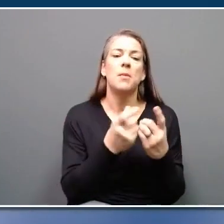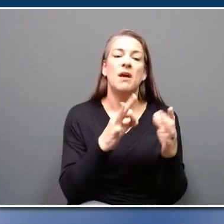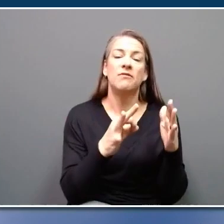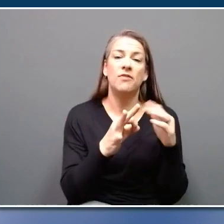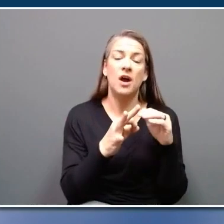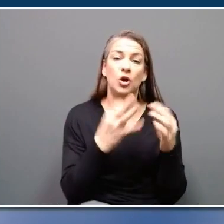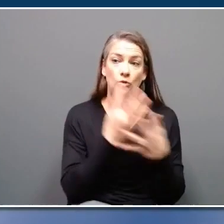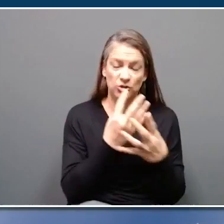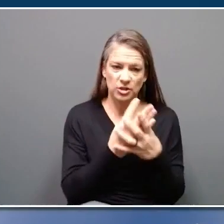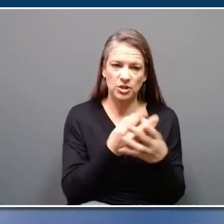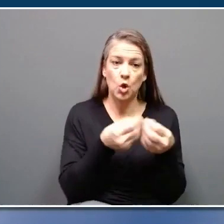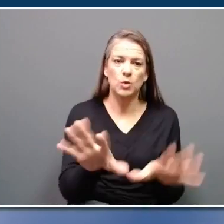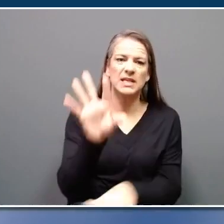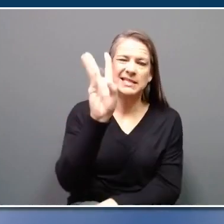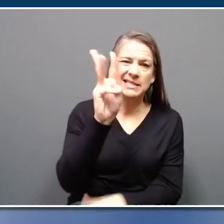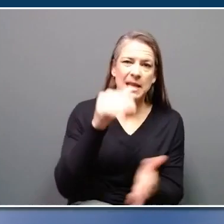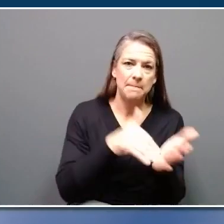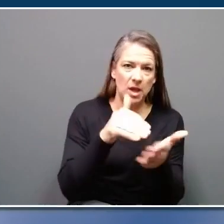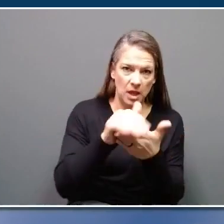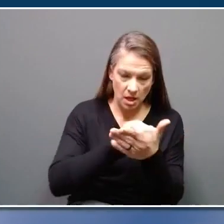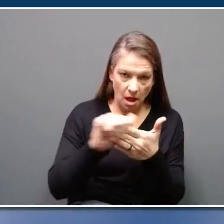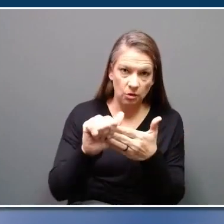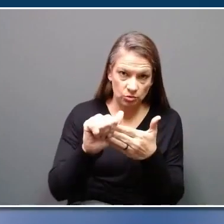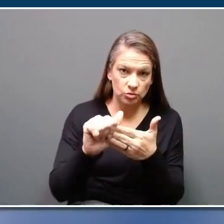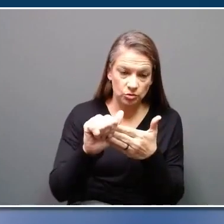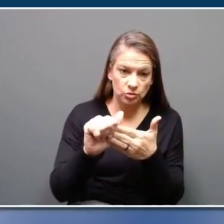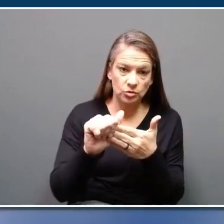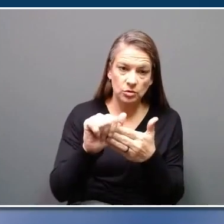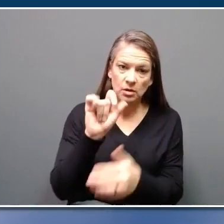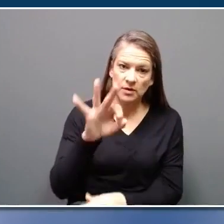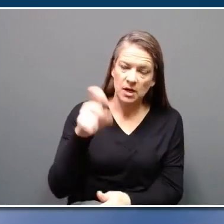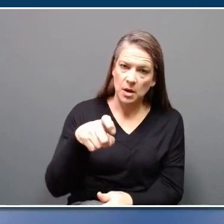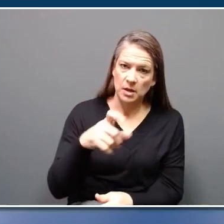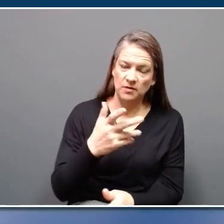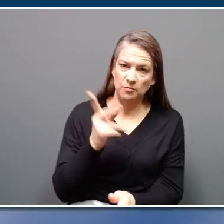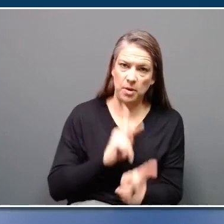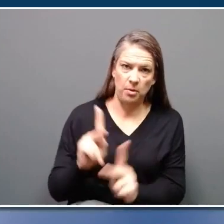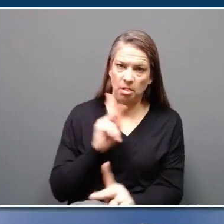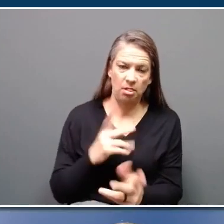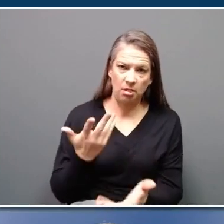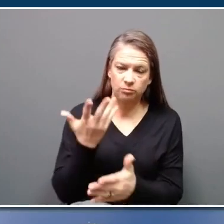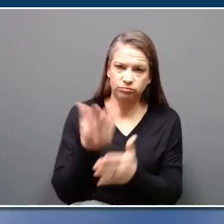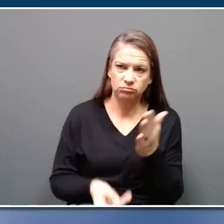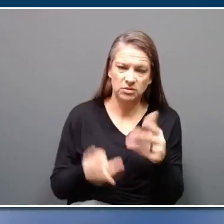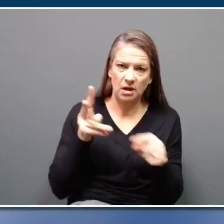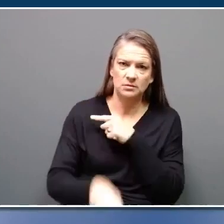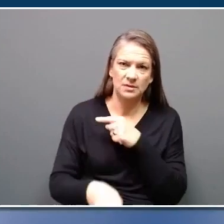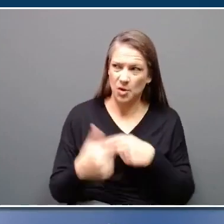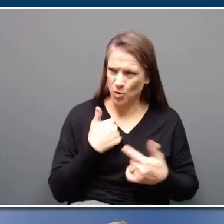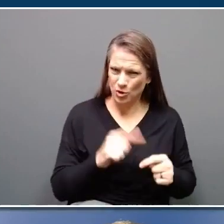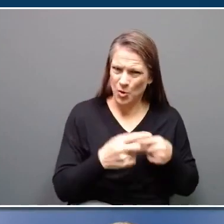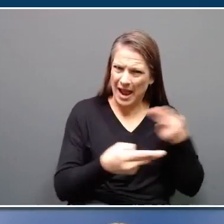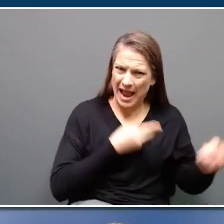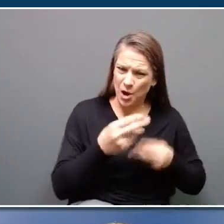loses over $16 million of necessary personnel costs at a time we're trying to hire extra corrections